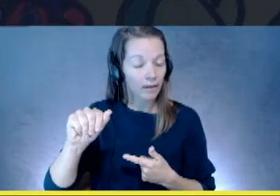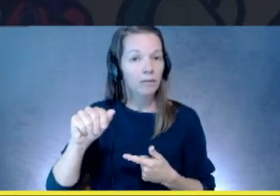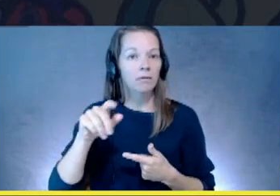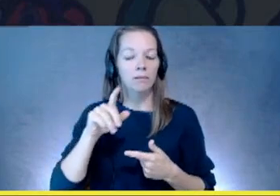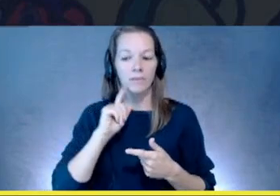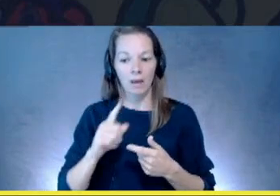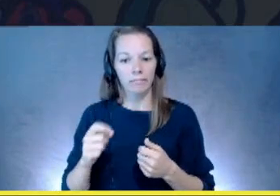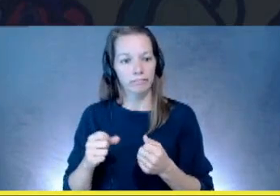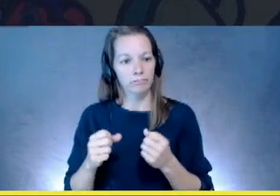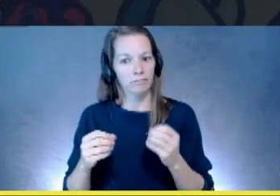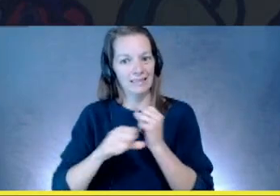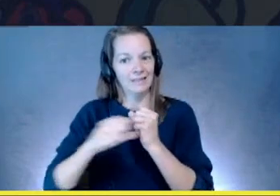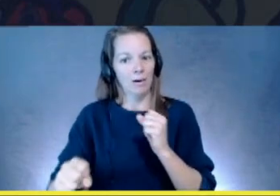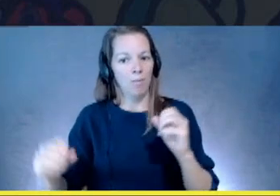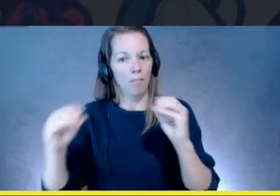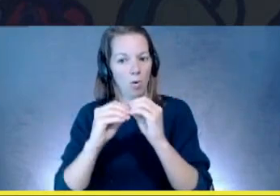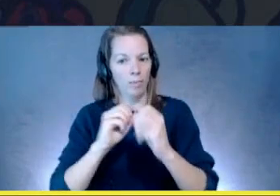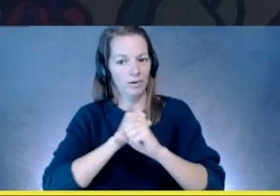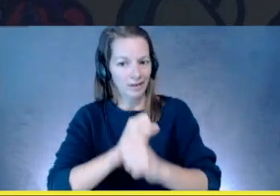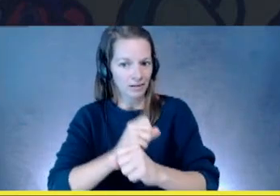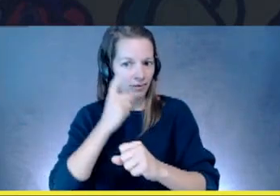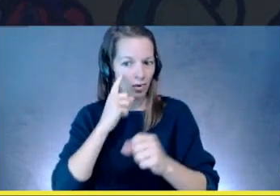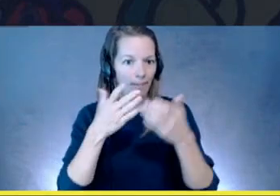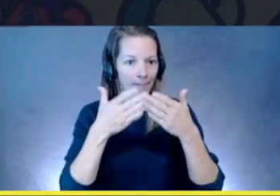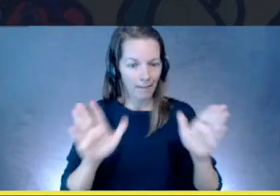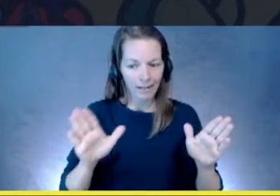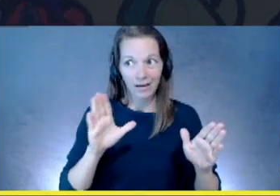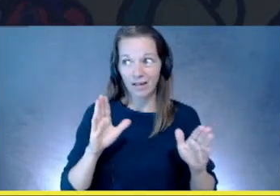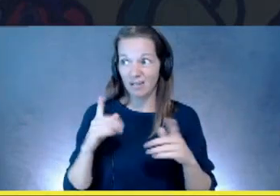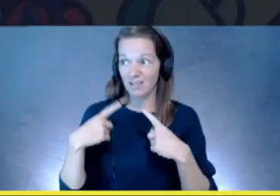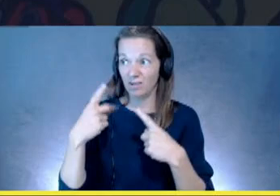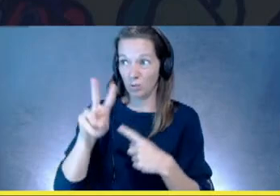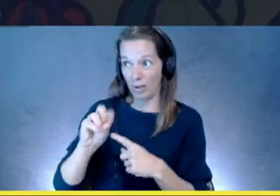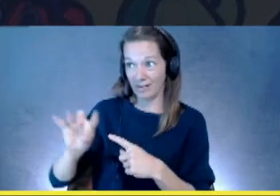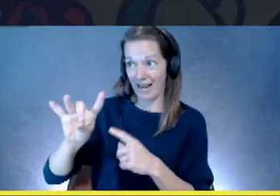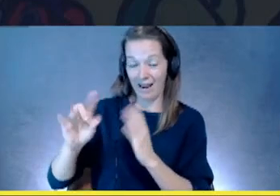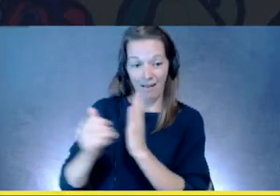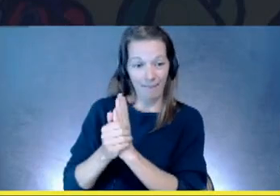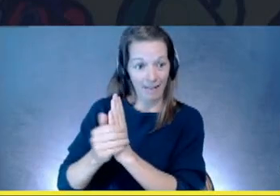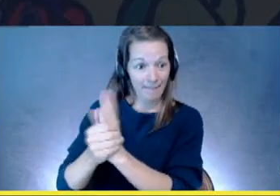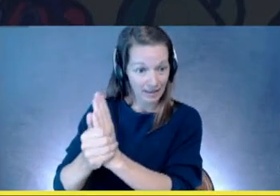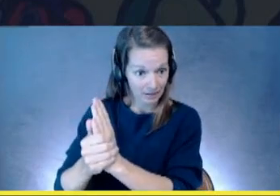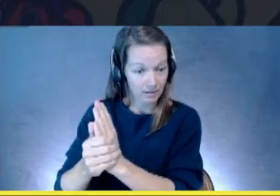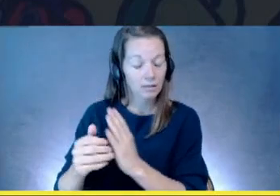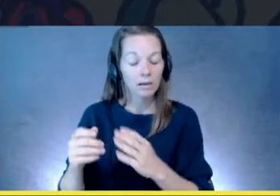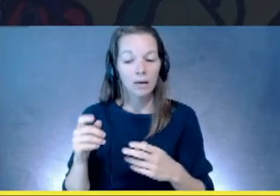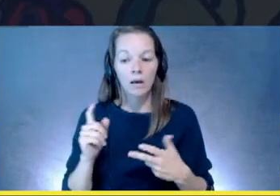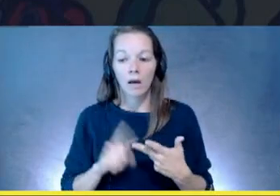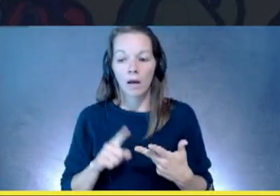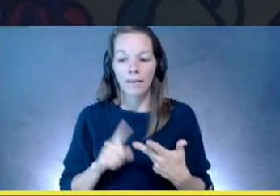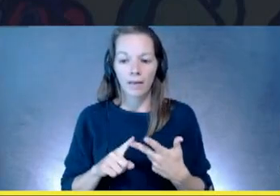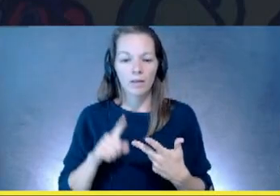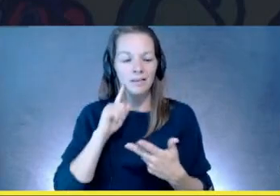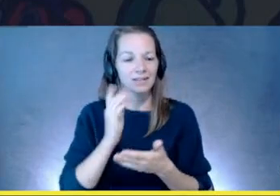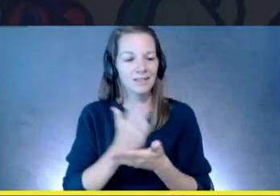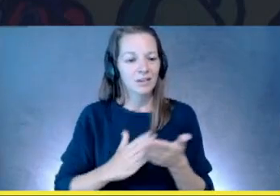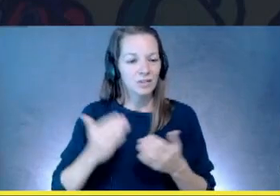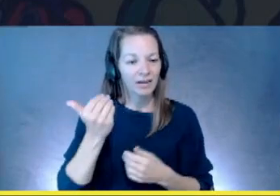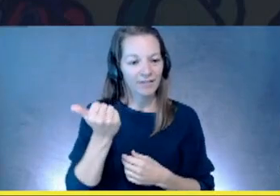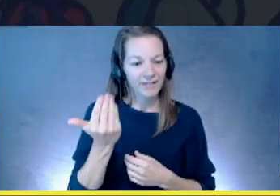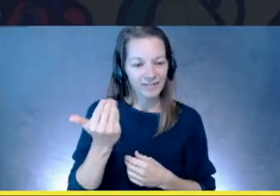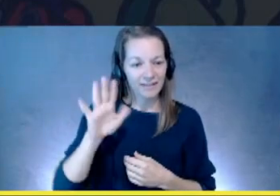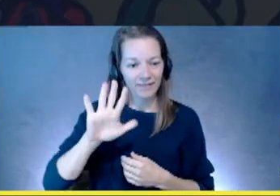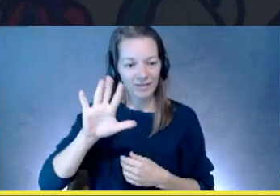protections to other public and private settings, and its 2008 Amendments Act. And then finally, Section 1557 of